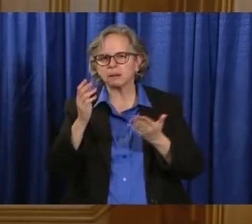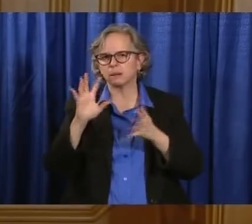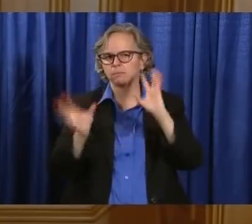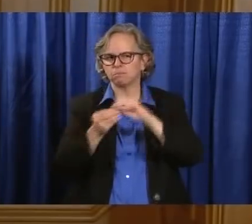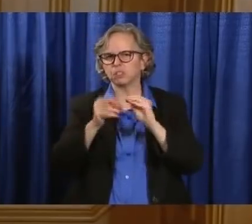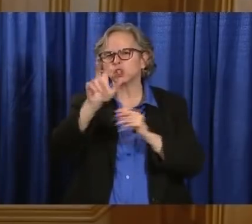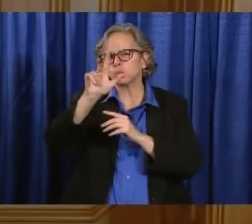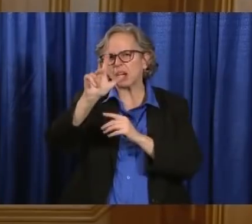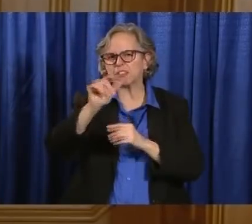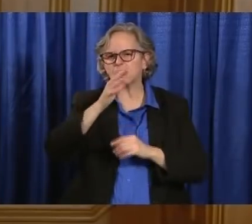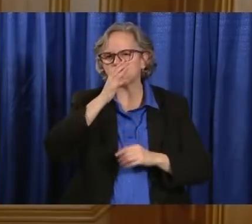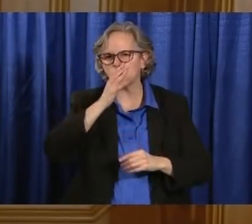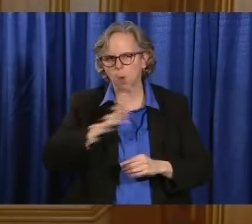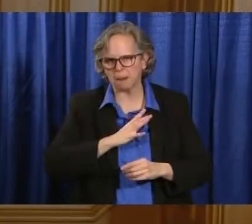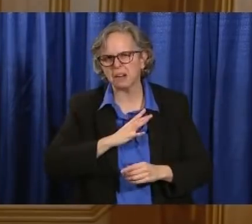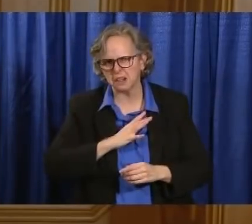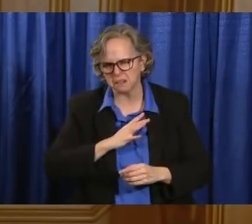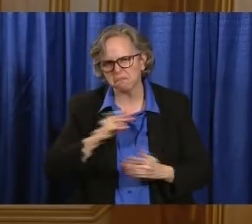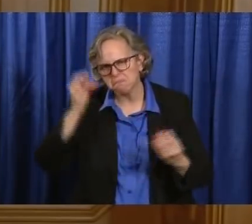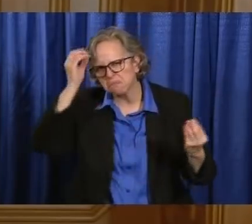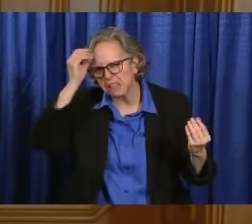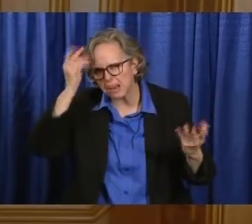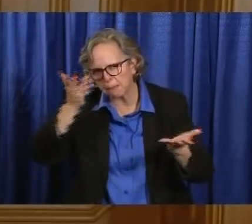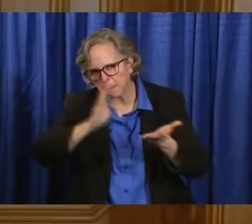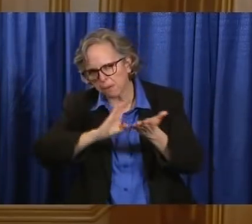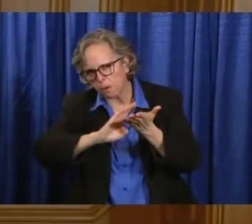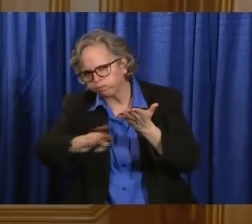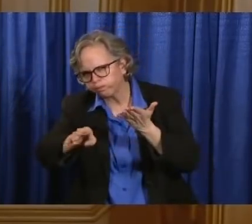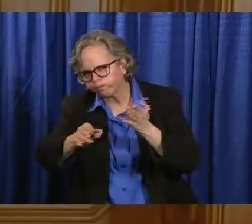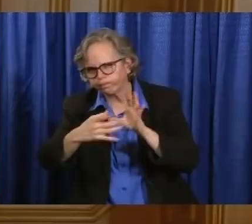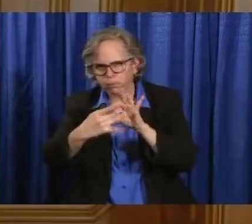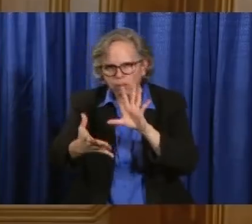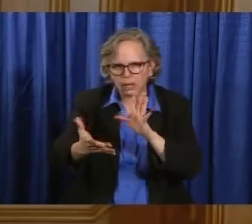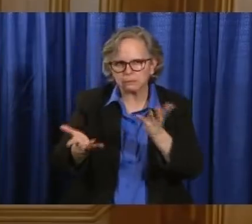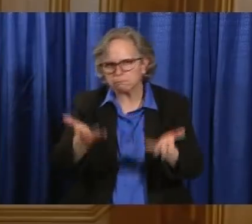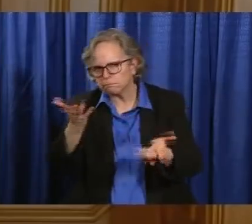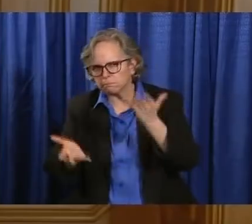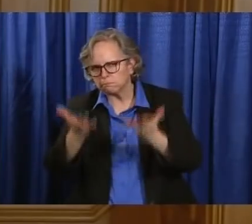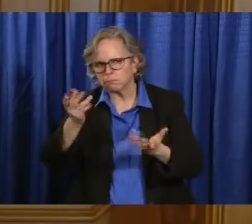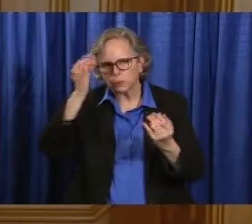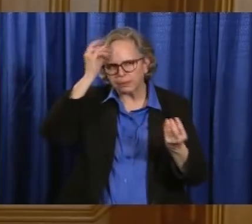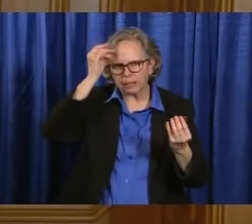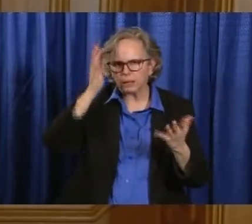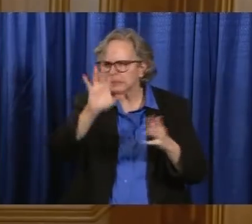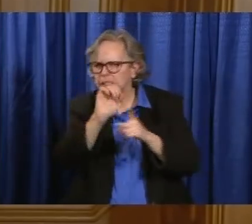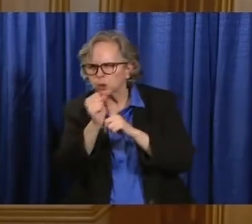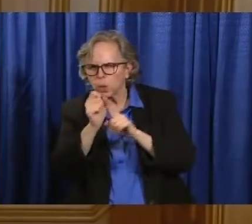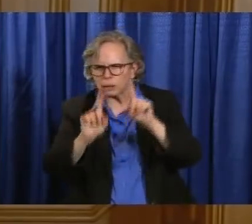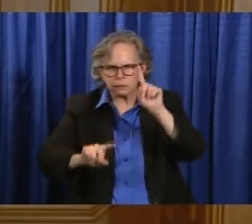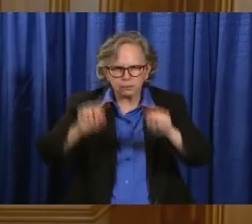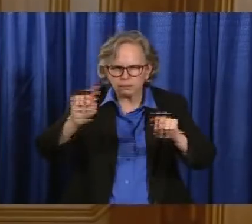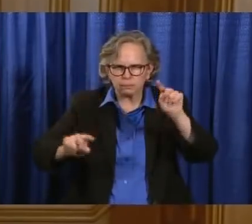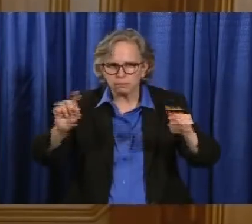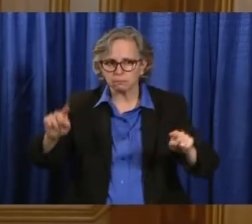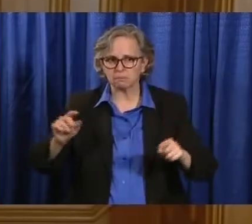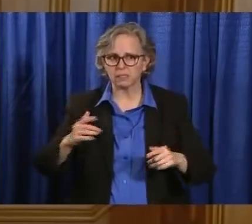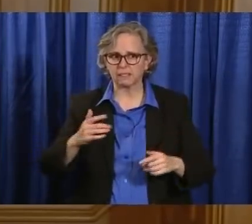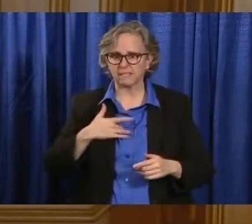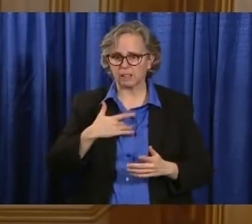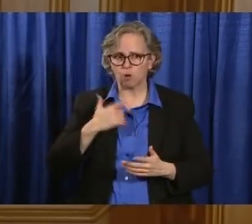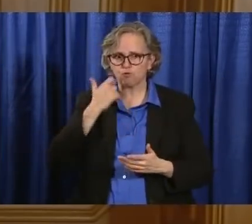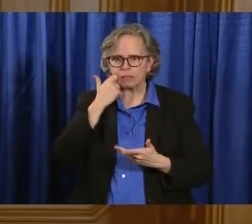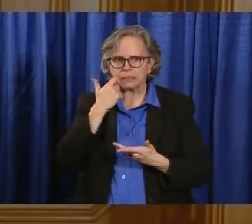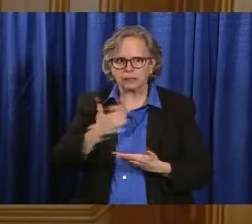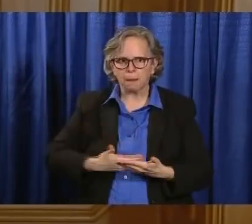23 separate individuals. I think some of them recently, as I said, recently had a child, or they're